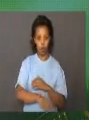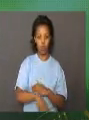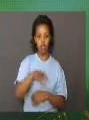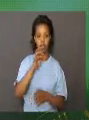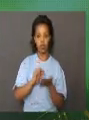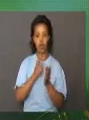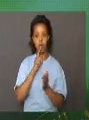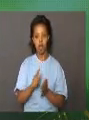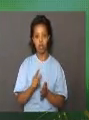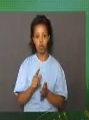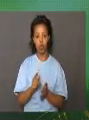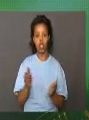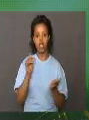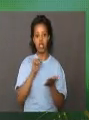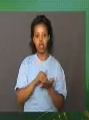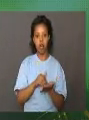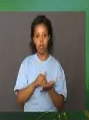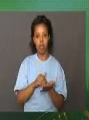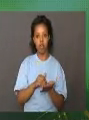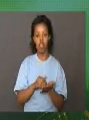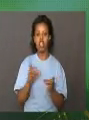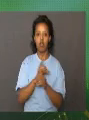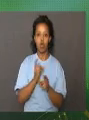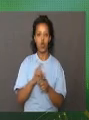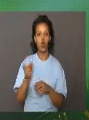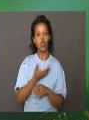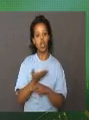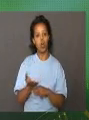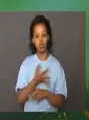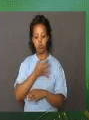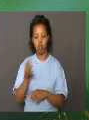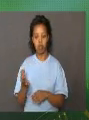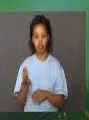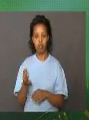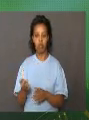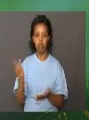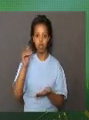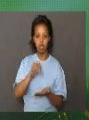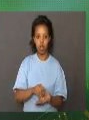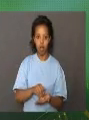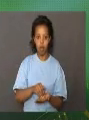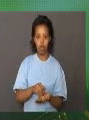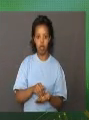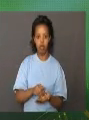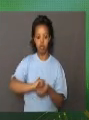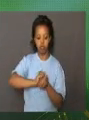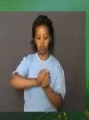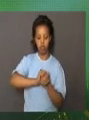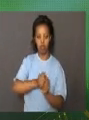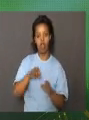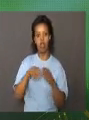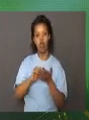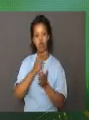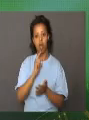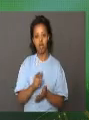sludge oxidize the organic material. The sludge and microbial